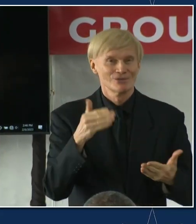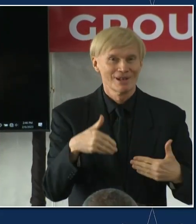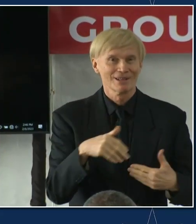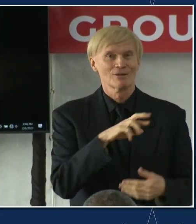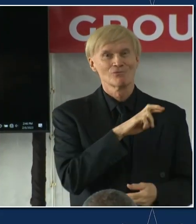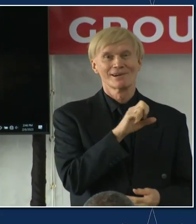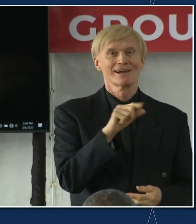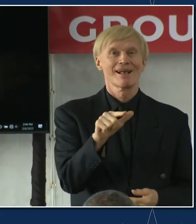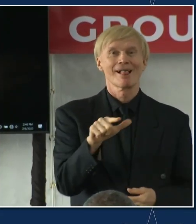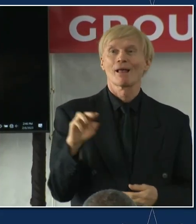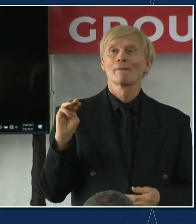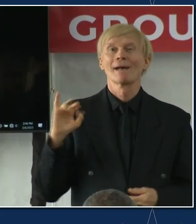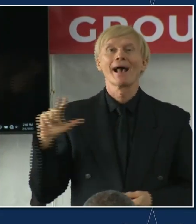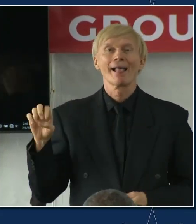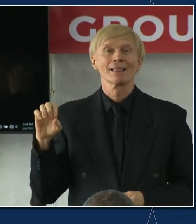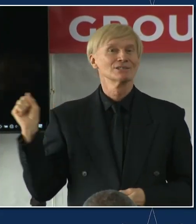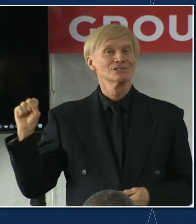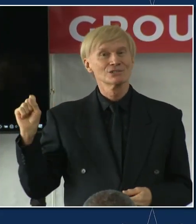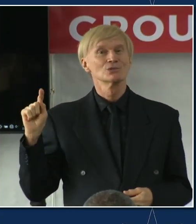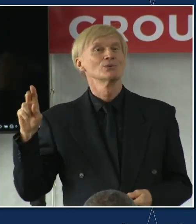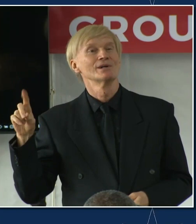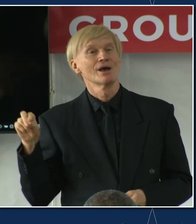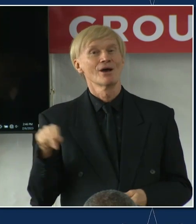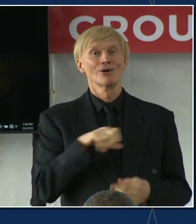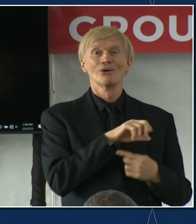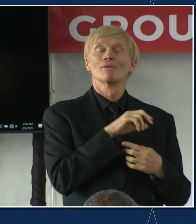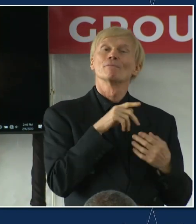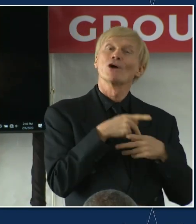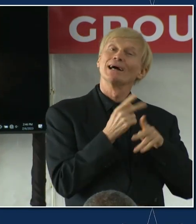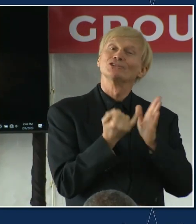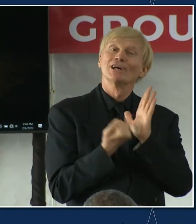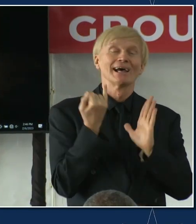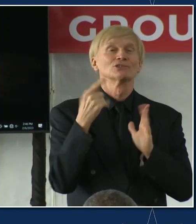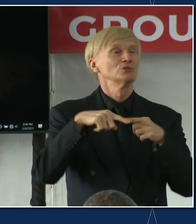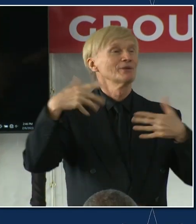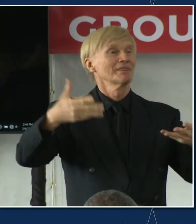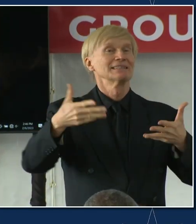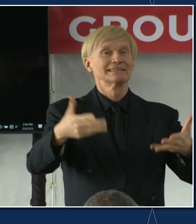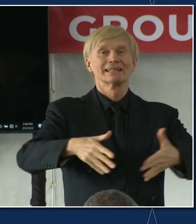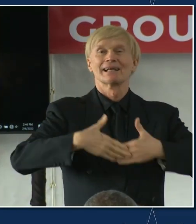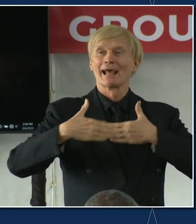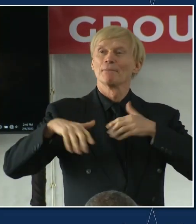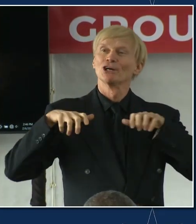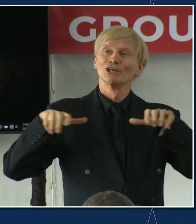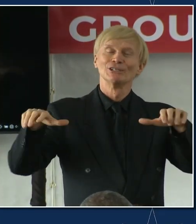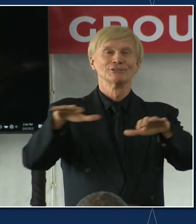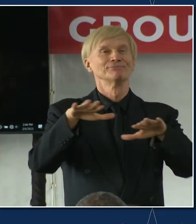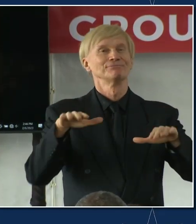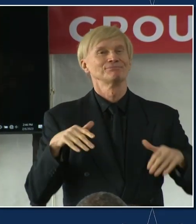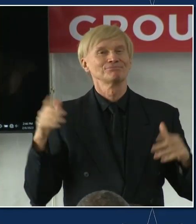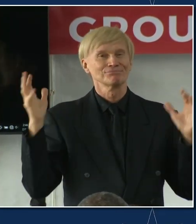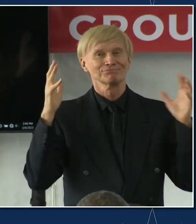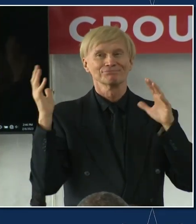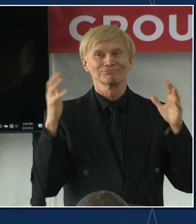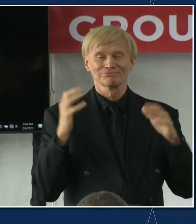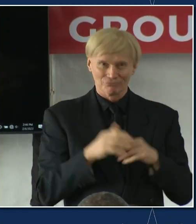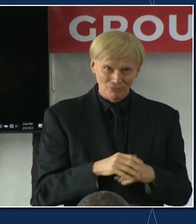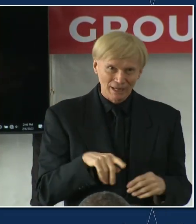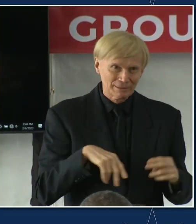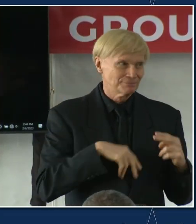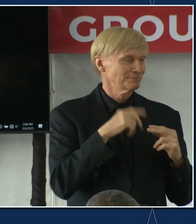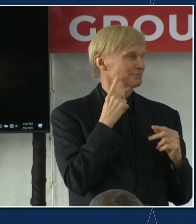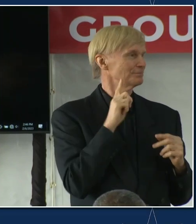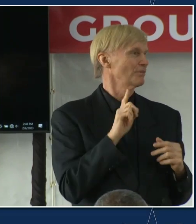Mile Studio Project to the neighborhood. A special thank you to Mr. Dudley and his partner, and to the